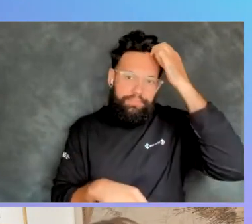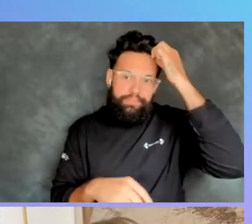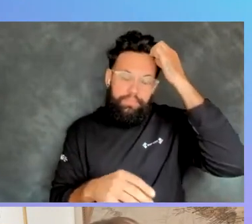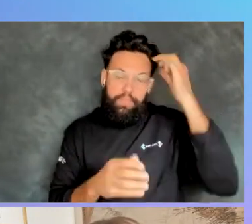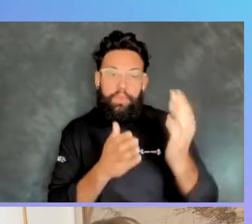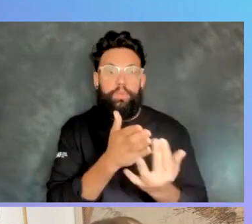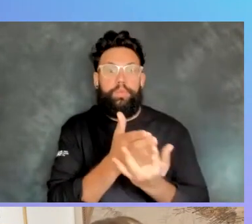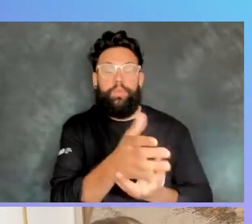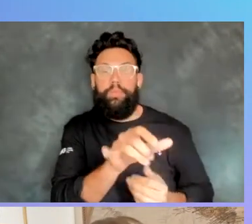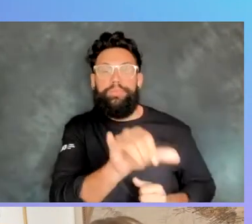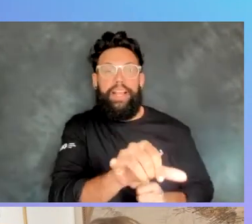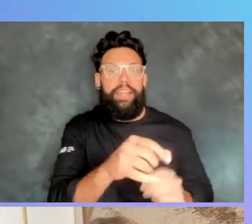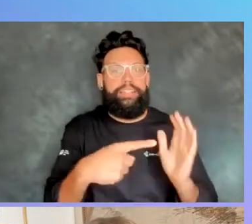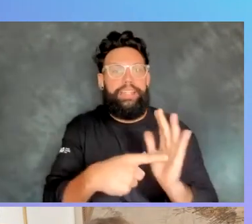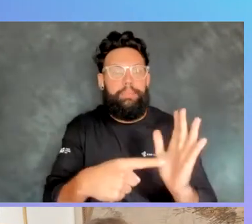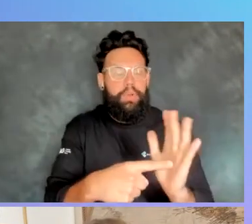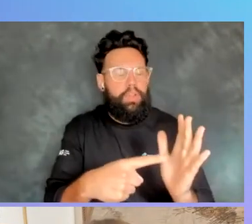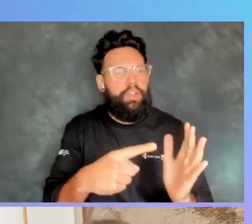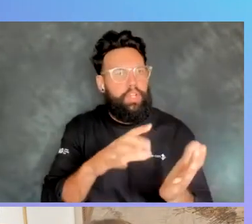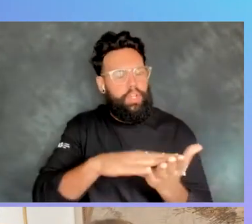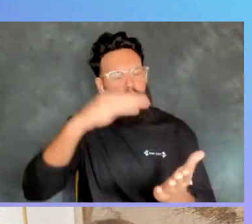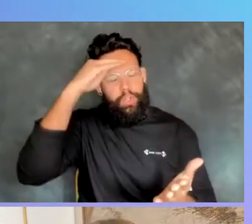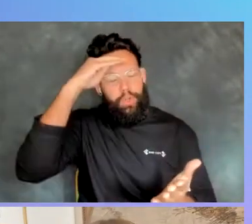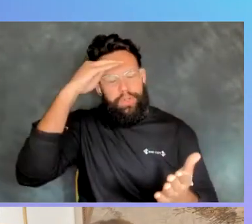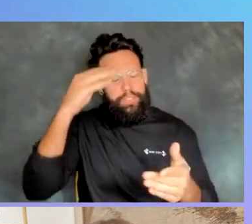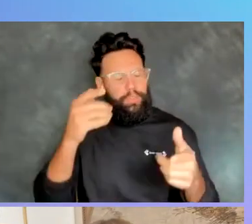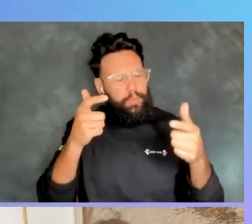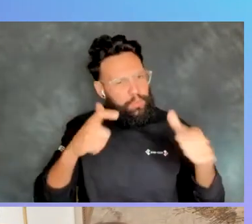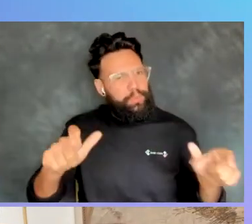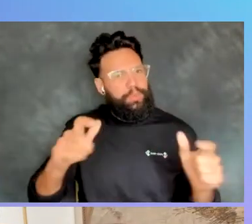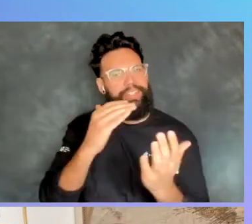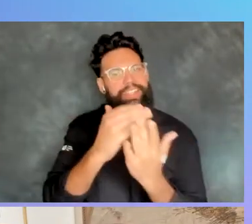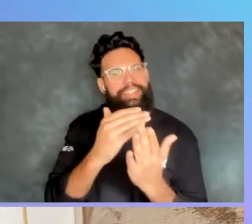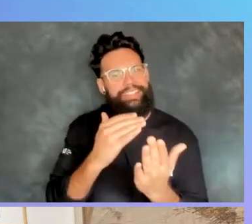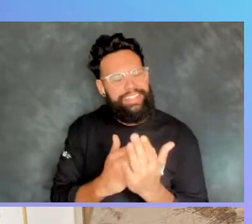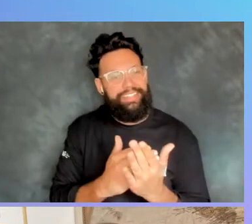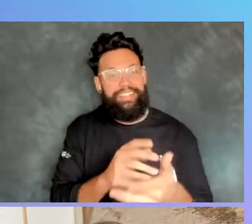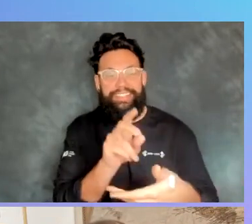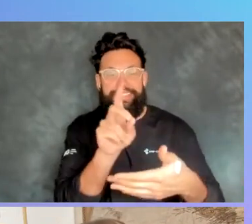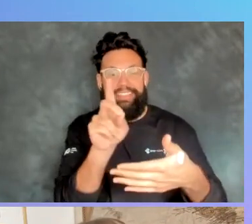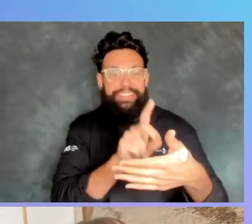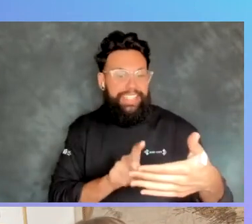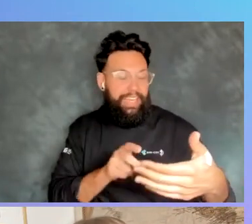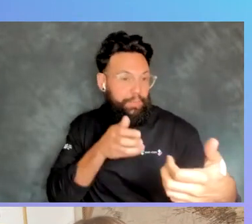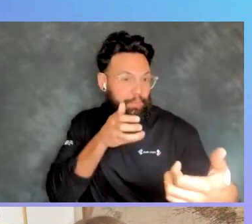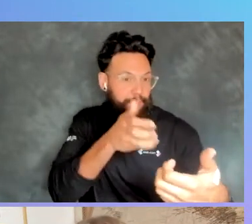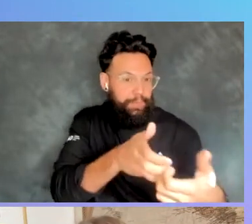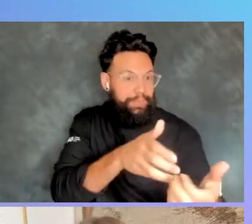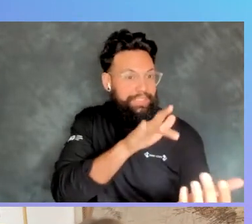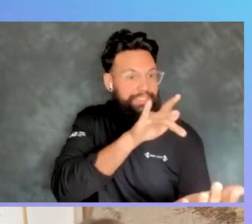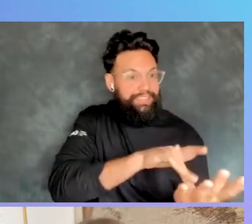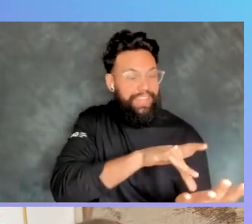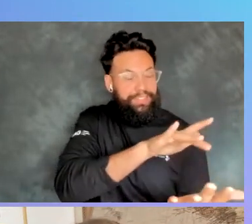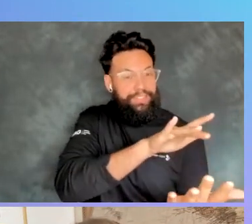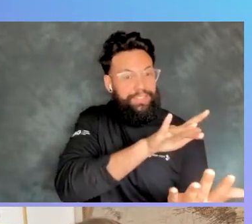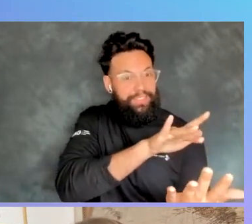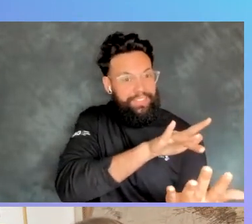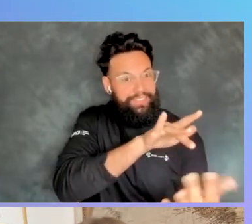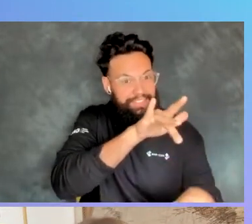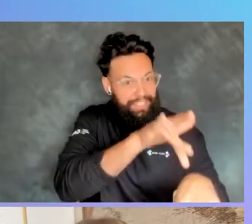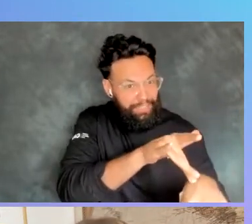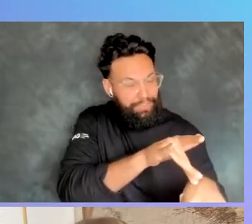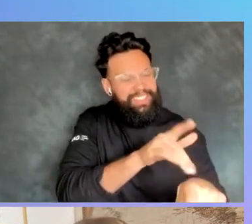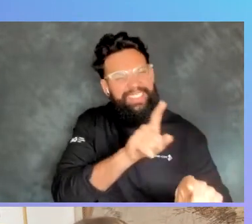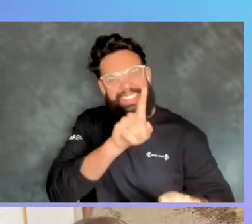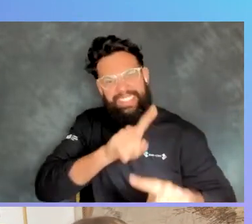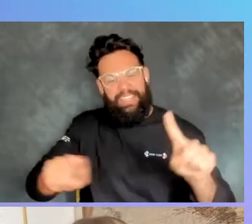lesson, which is that designing for touch is not the same as designing for the eye. Just because you print out